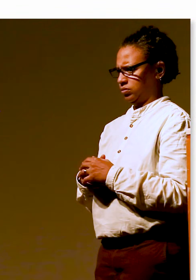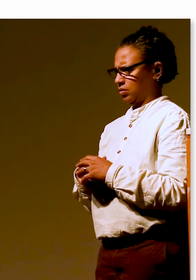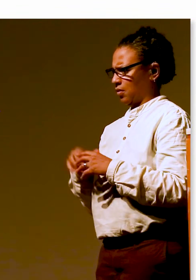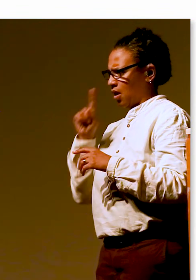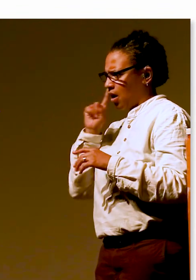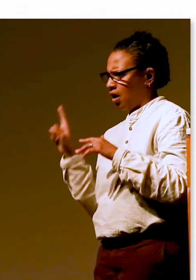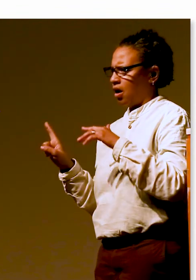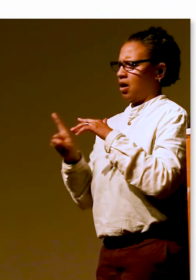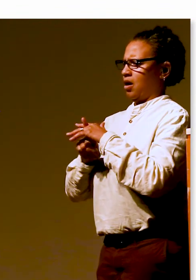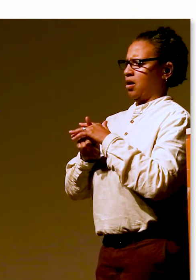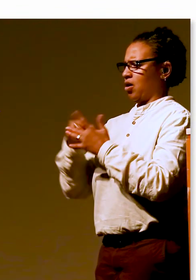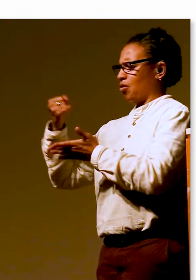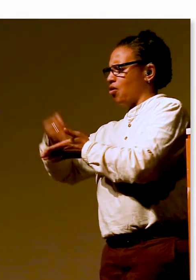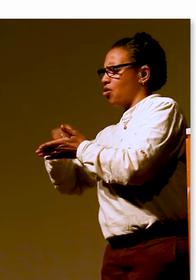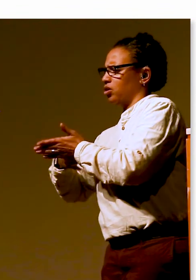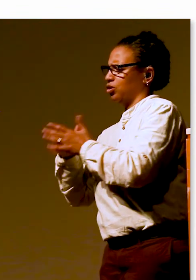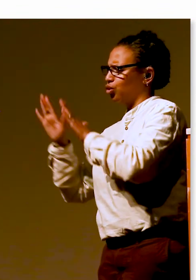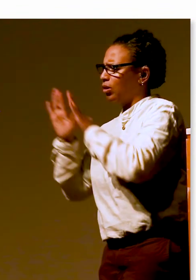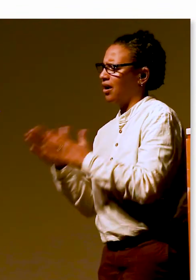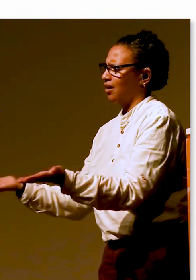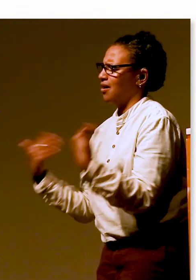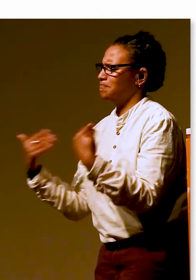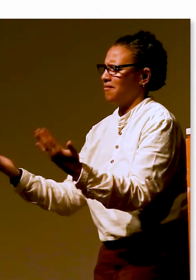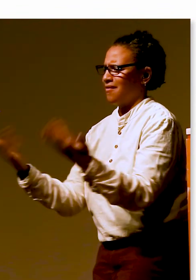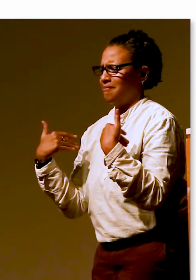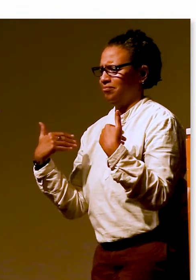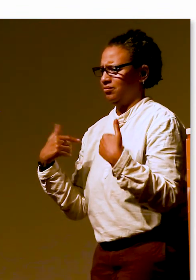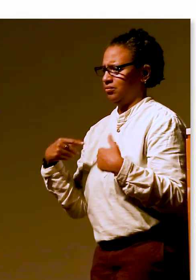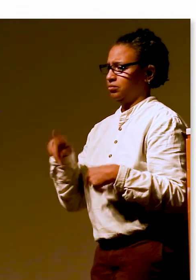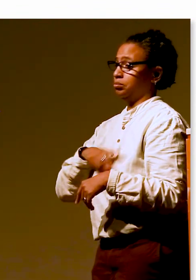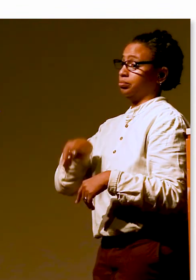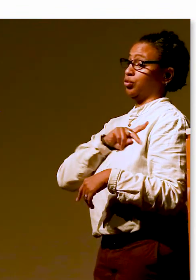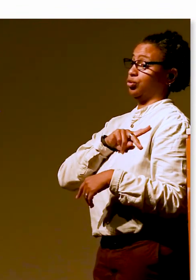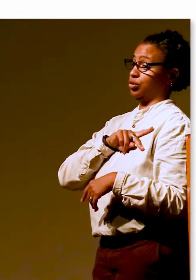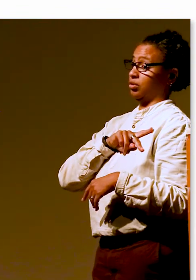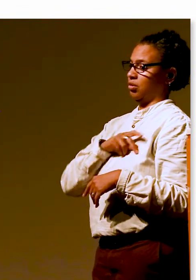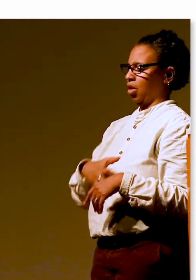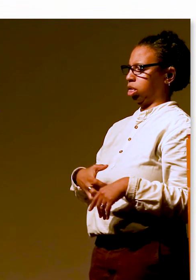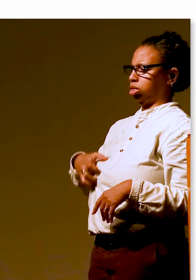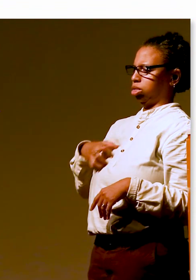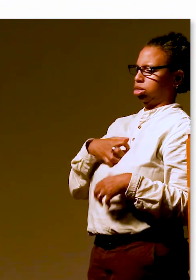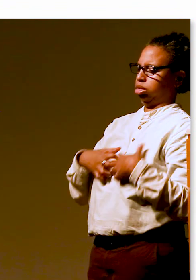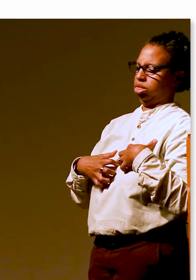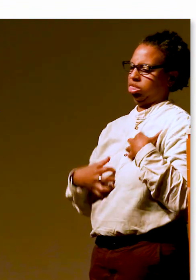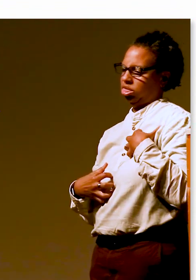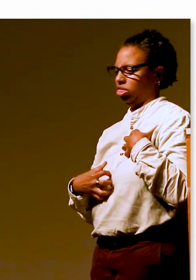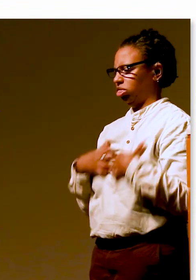great, you should come here. And then the personal kind of like turmoil that I was feeling,